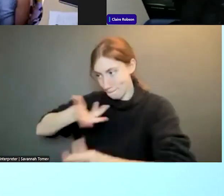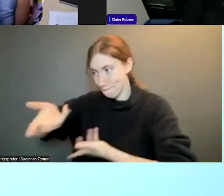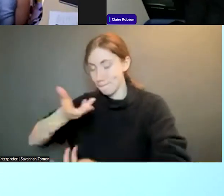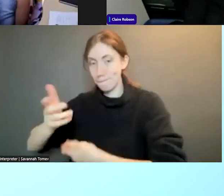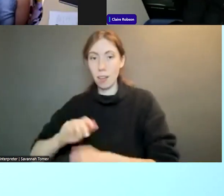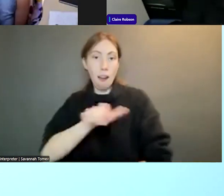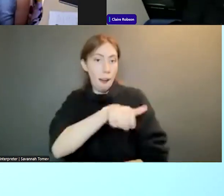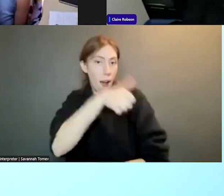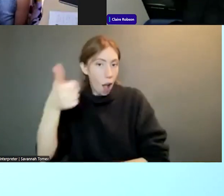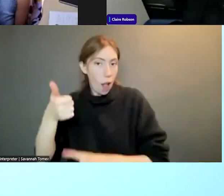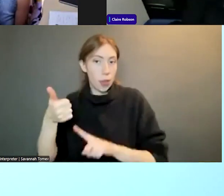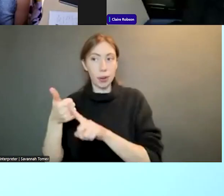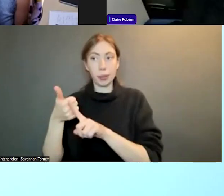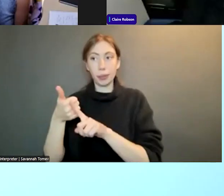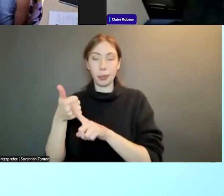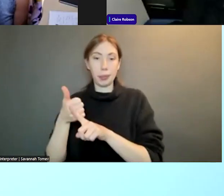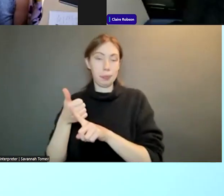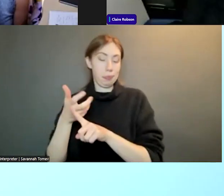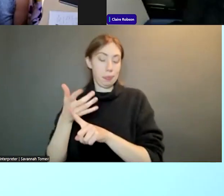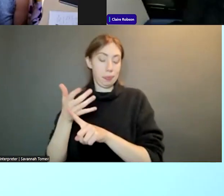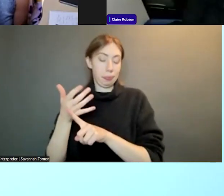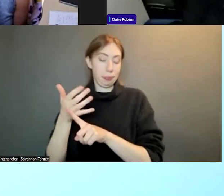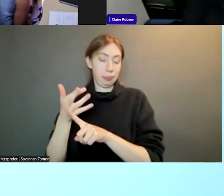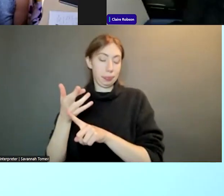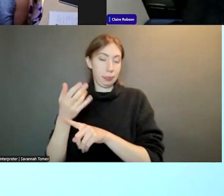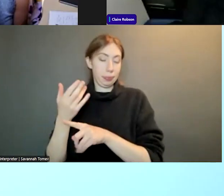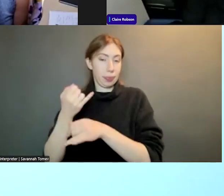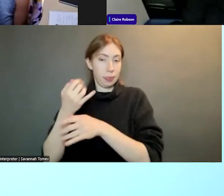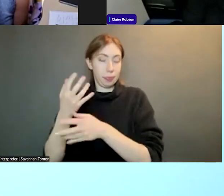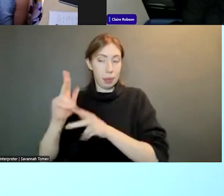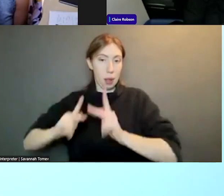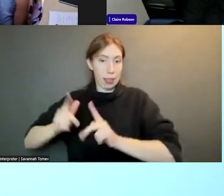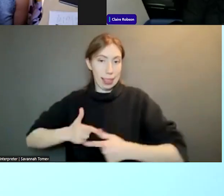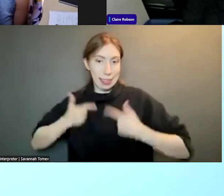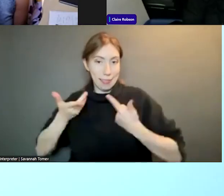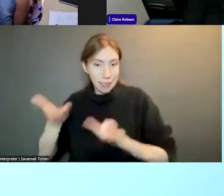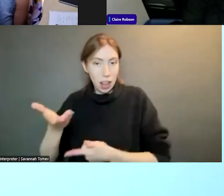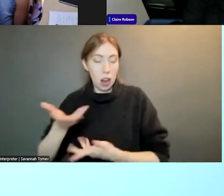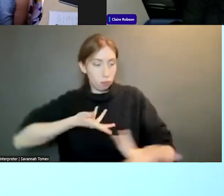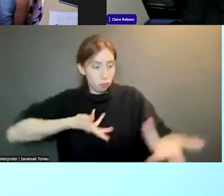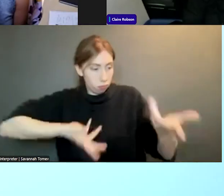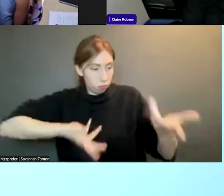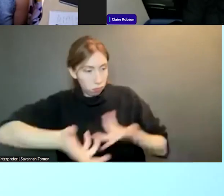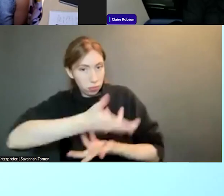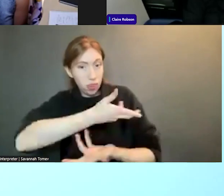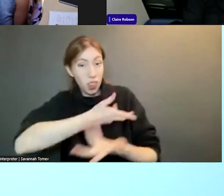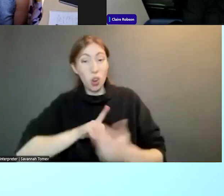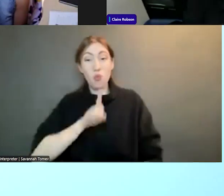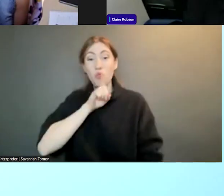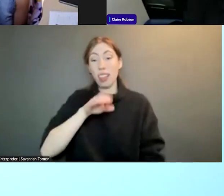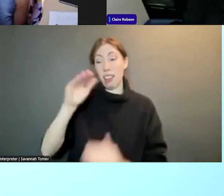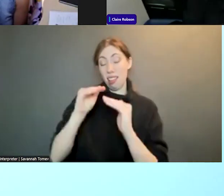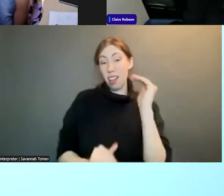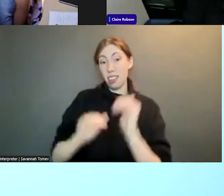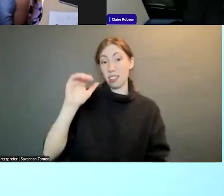recognizing that if approximately 10% of the general population identify